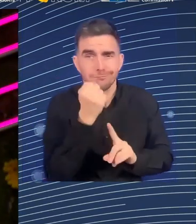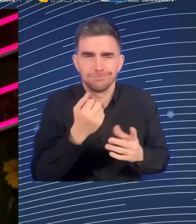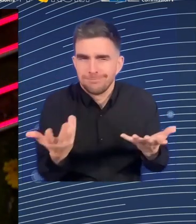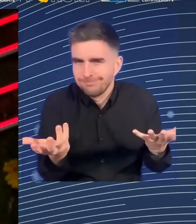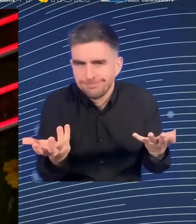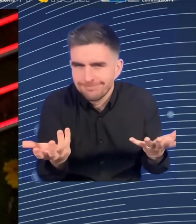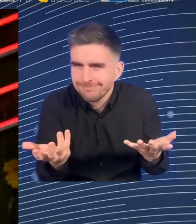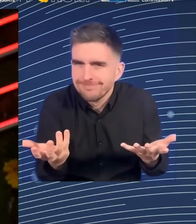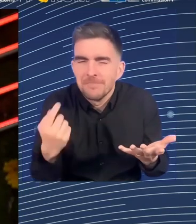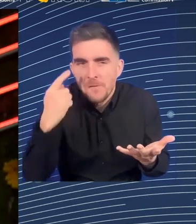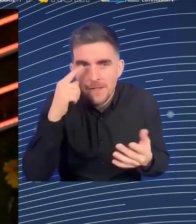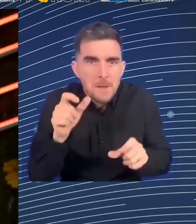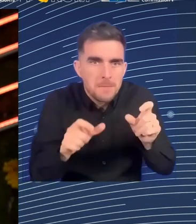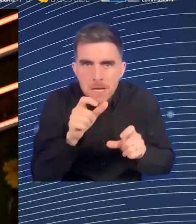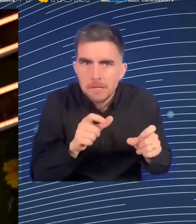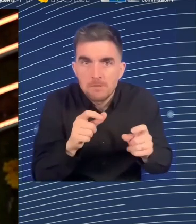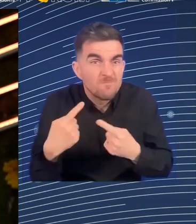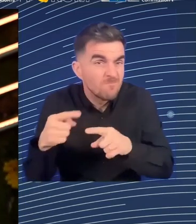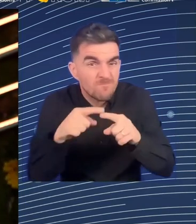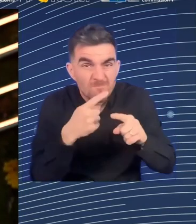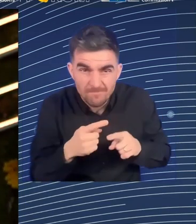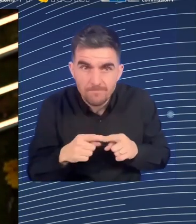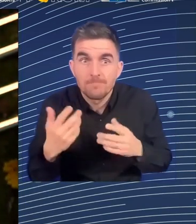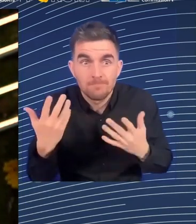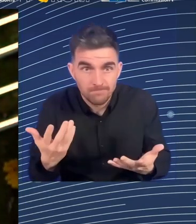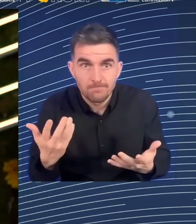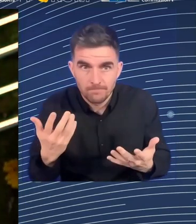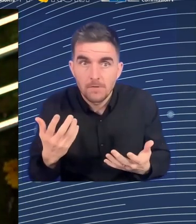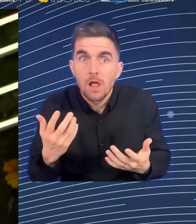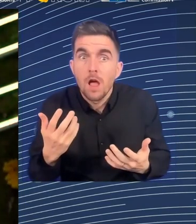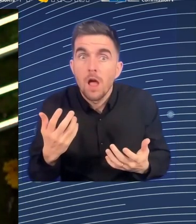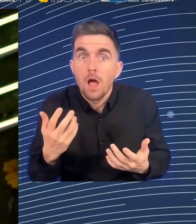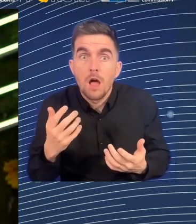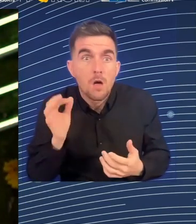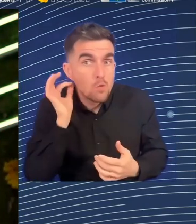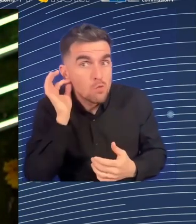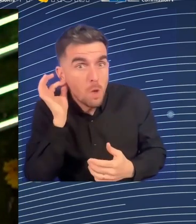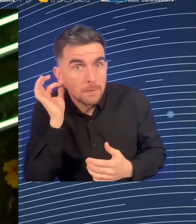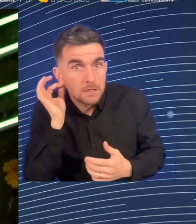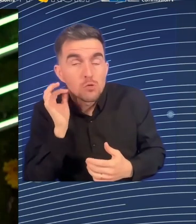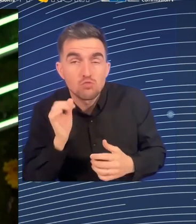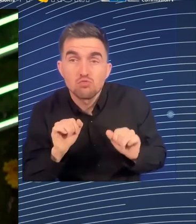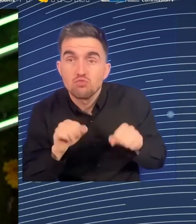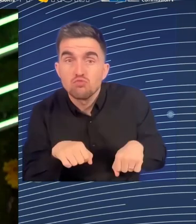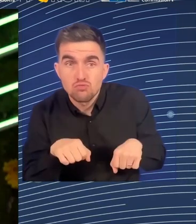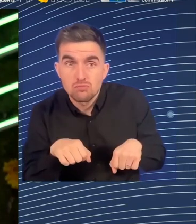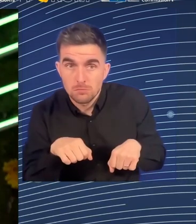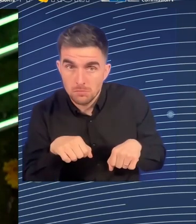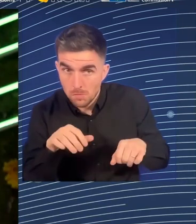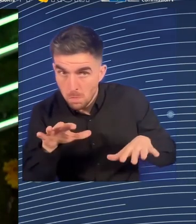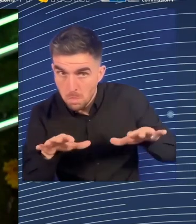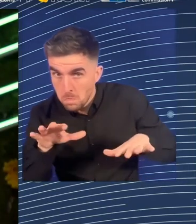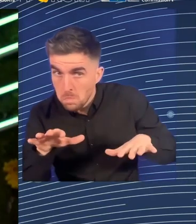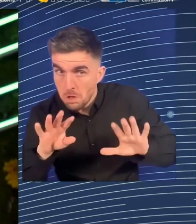whereas men would perhaps apply if they met 40 or 50% of them. So that's really like a, maybe a concrete thing that, that we